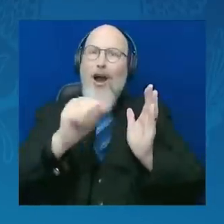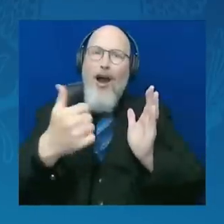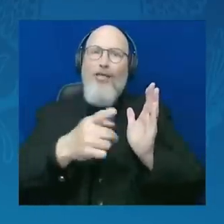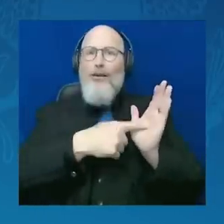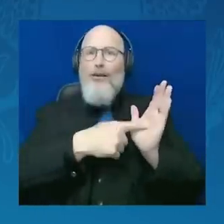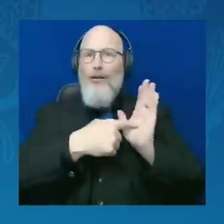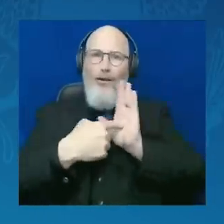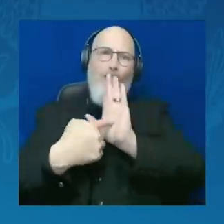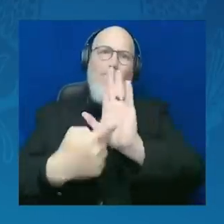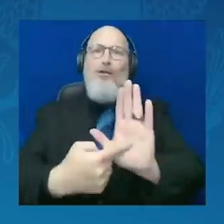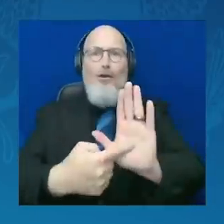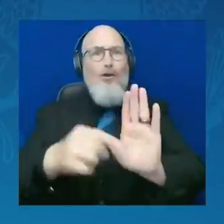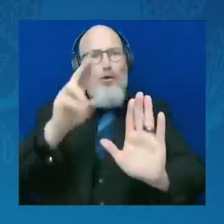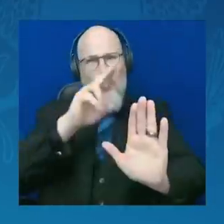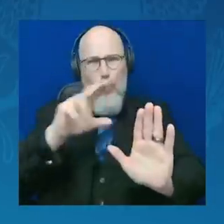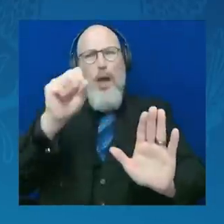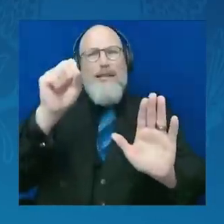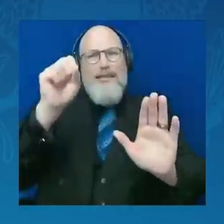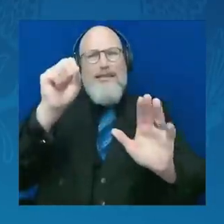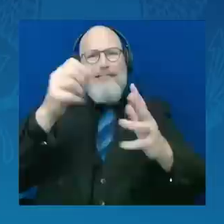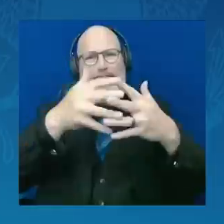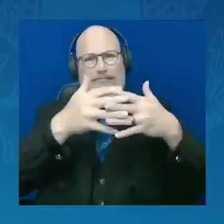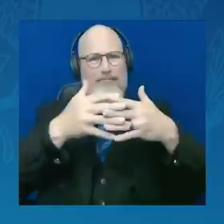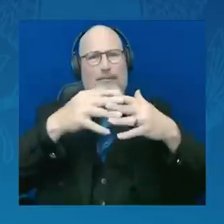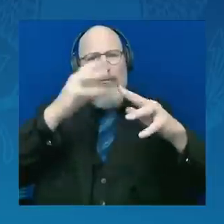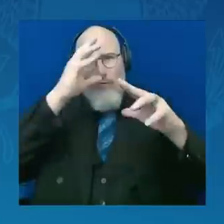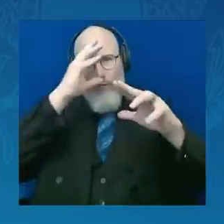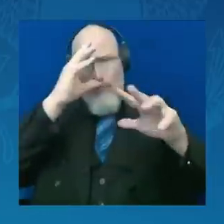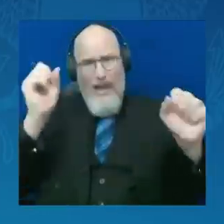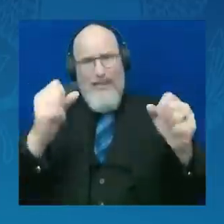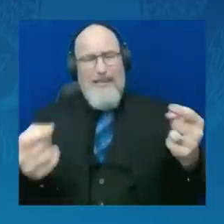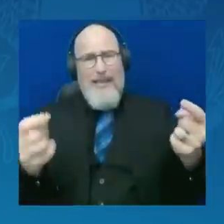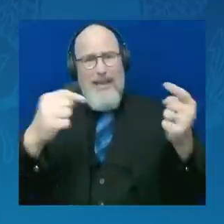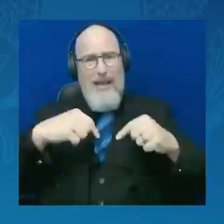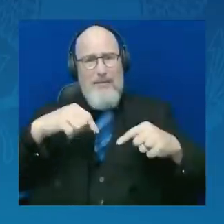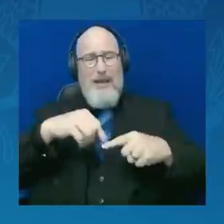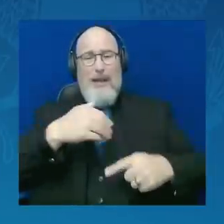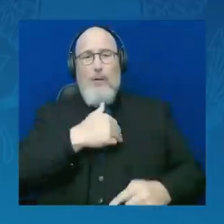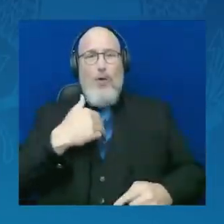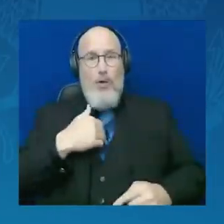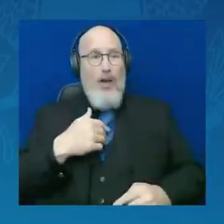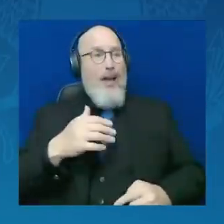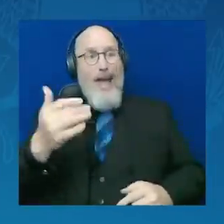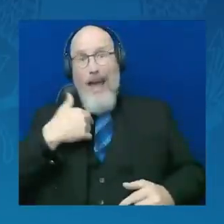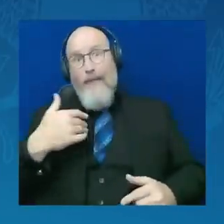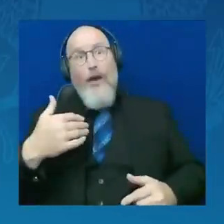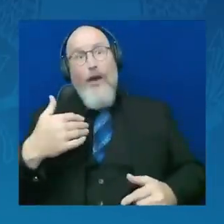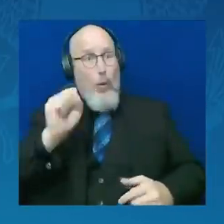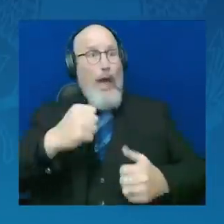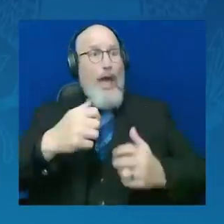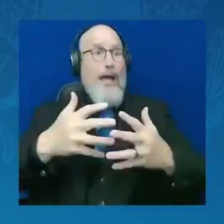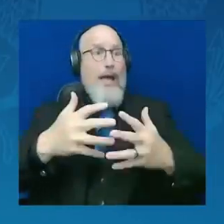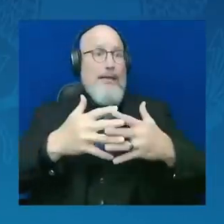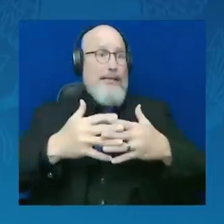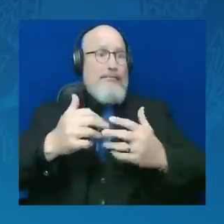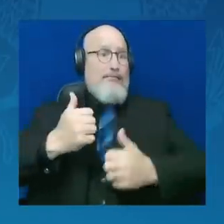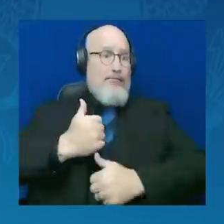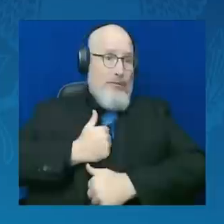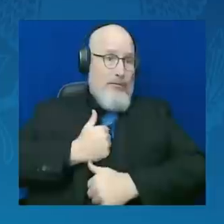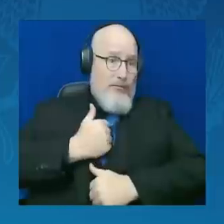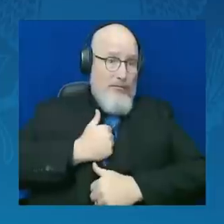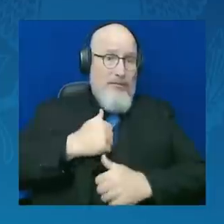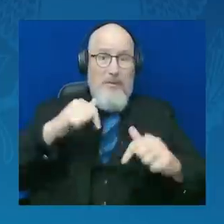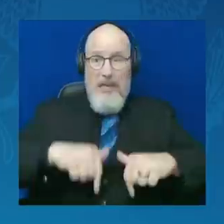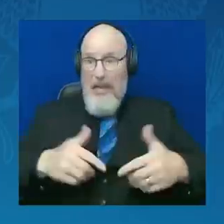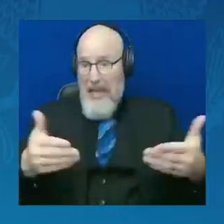US presence in Poland. Next to the US troops that we have here, next to US defensive systems that are protecting our skies today and our